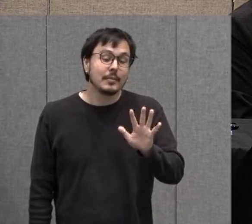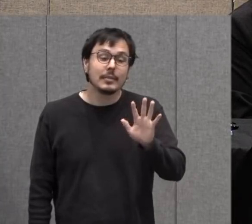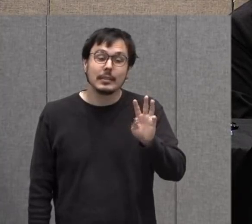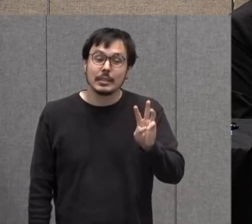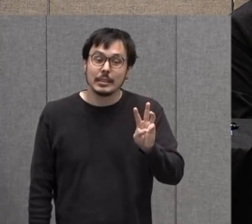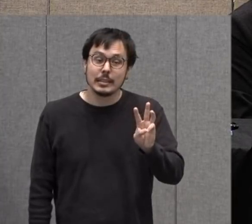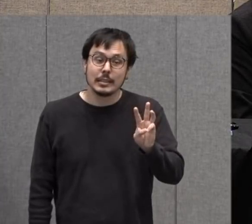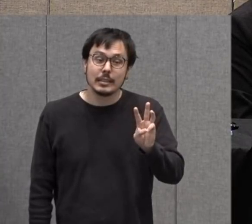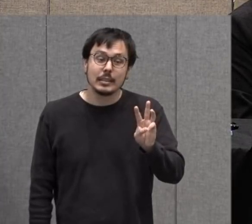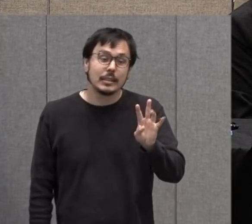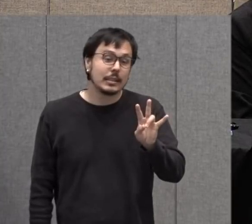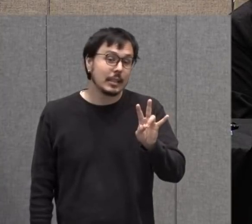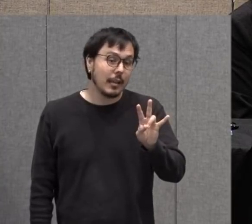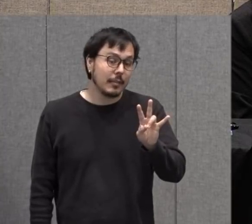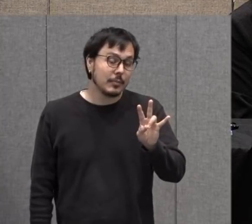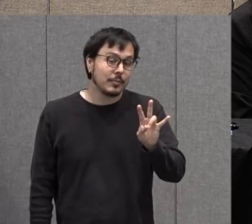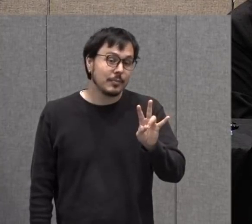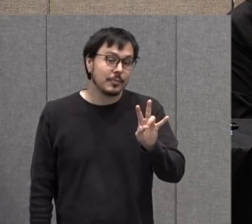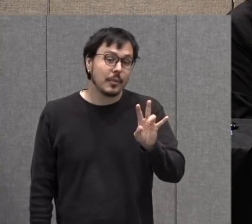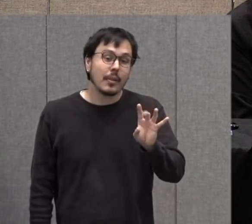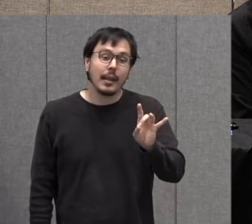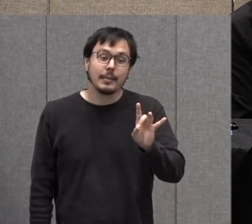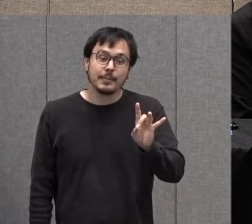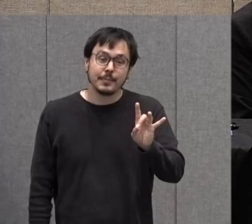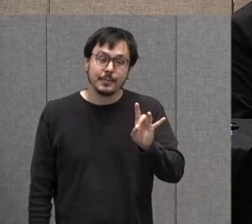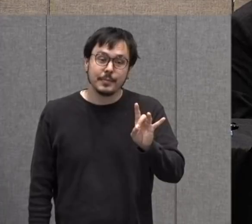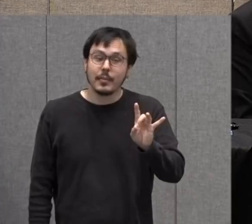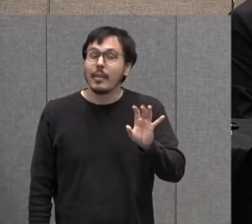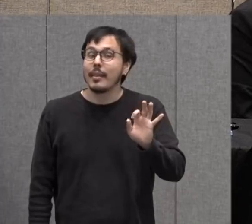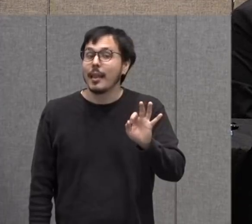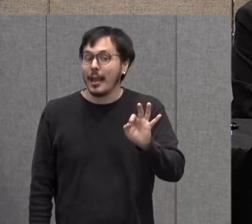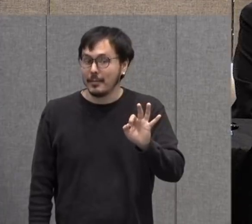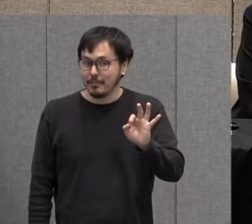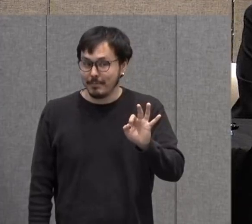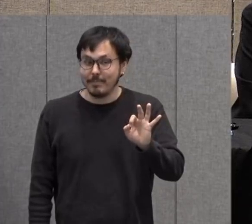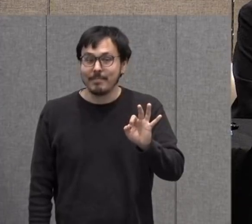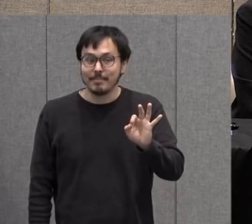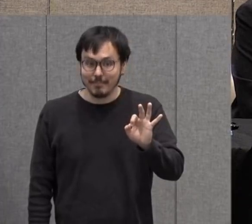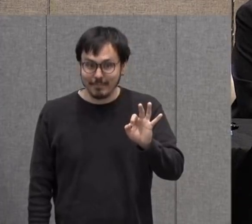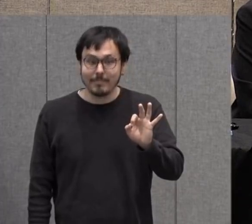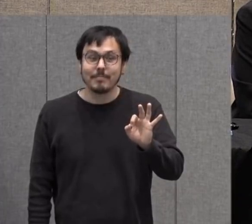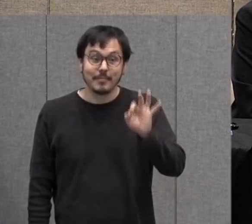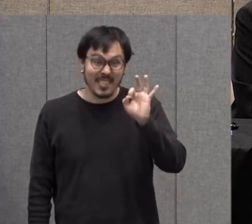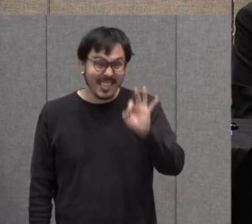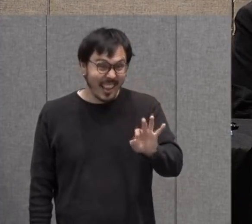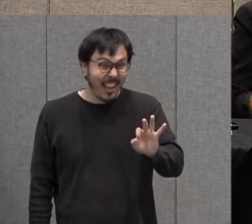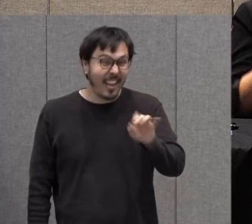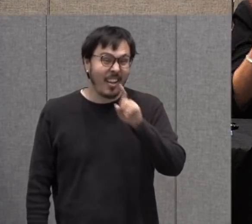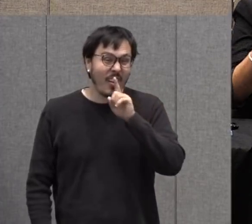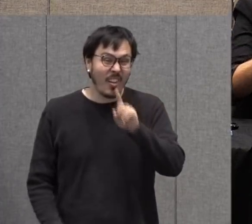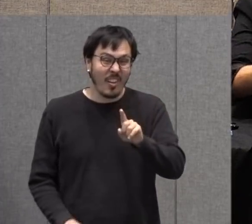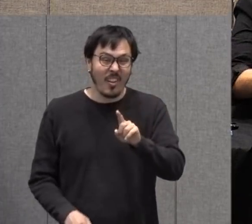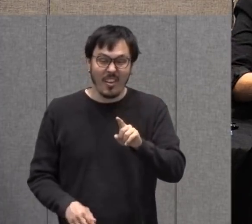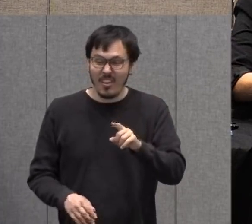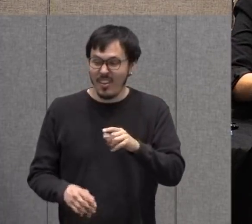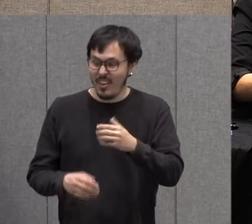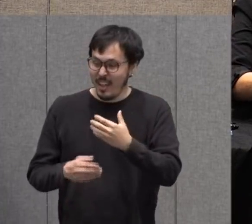6, 7, 8, 9. 9 are outside of the